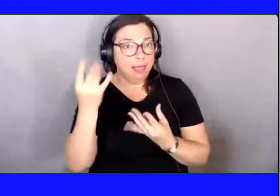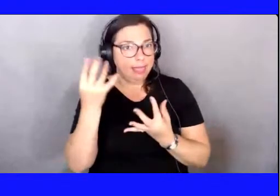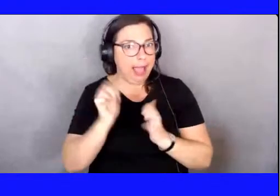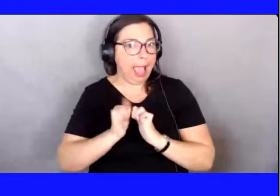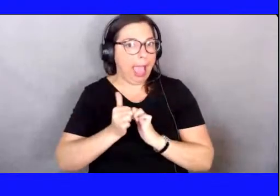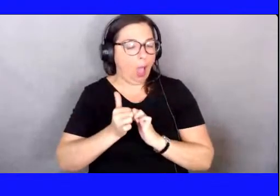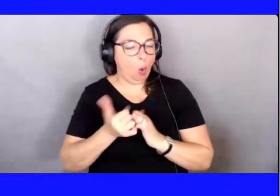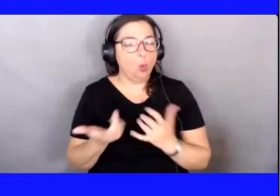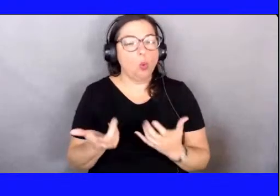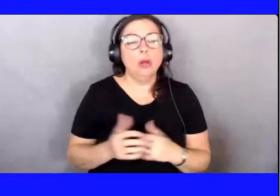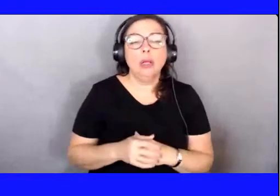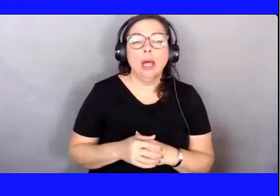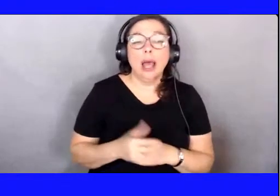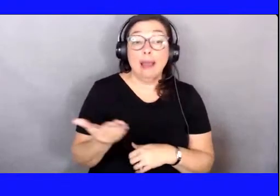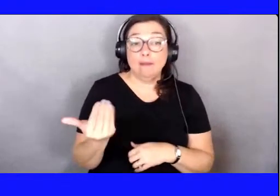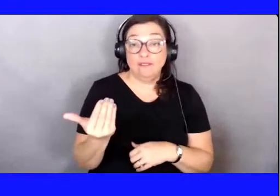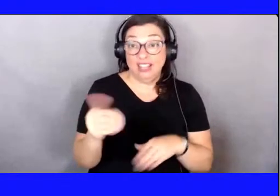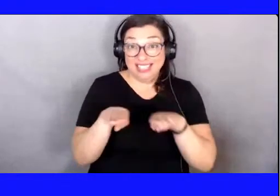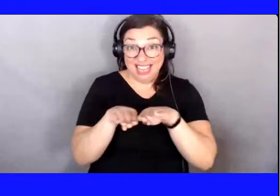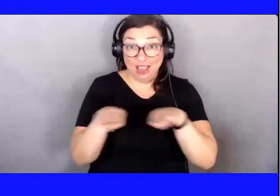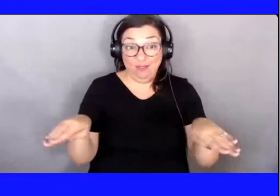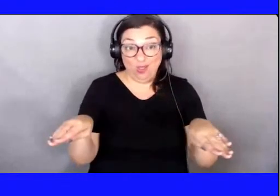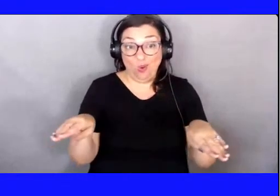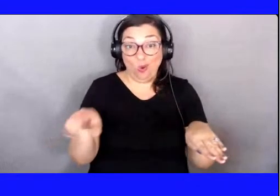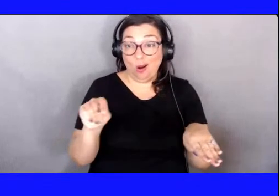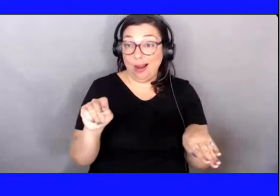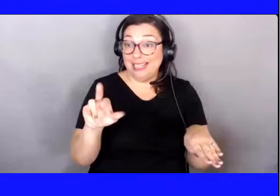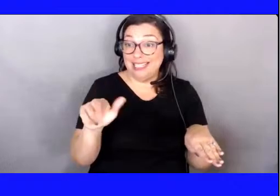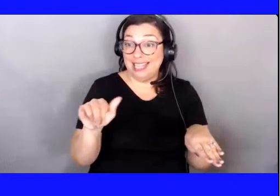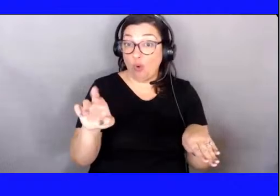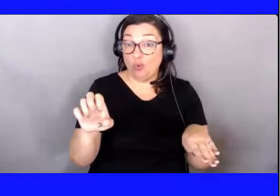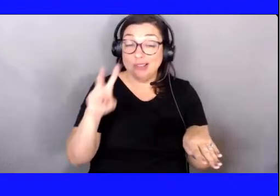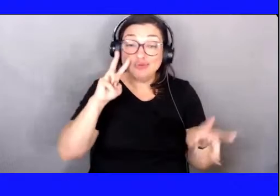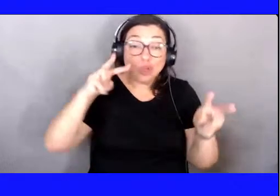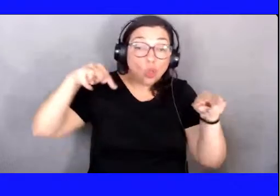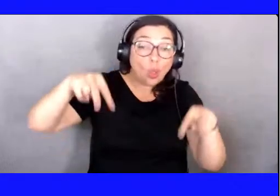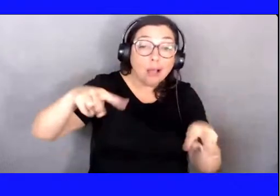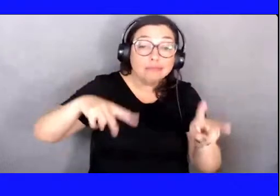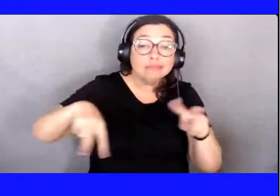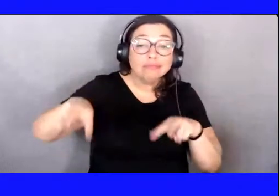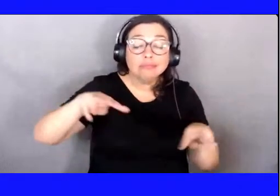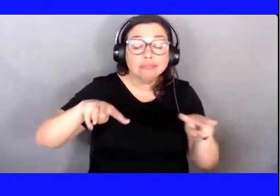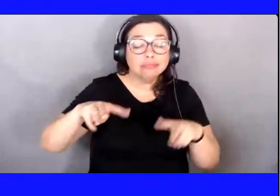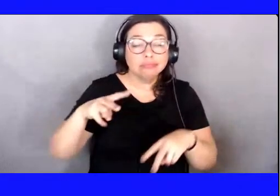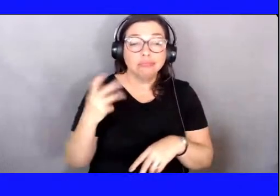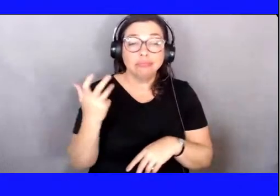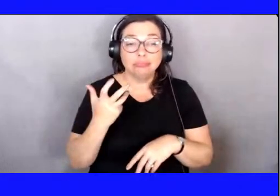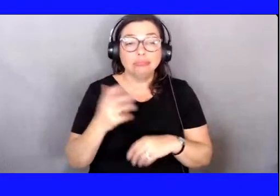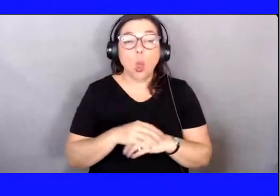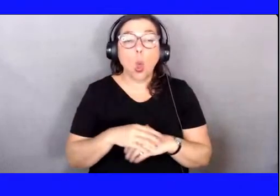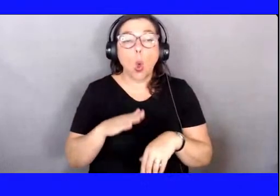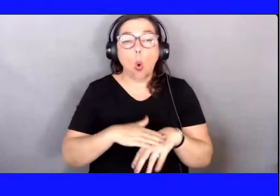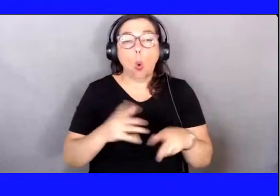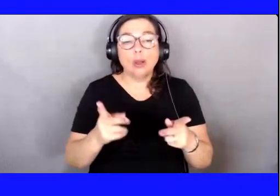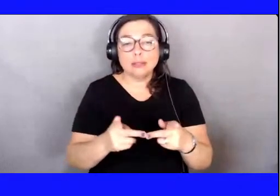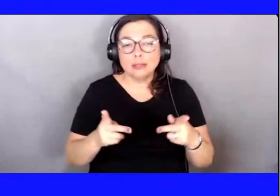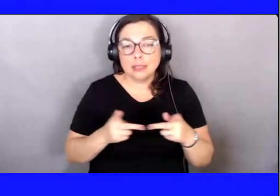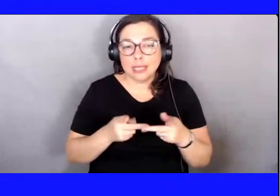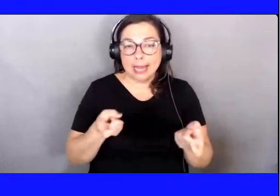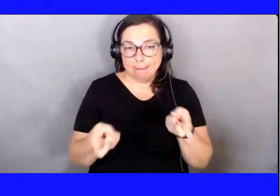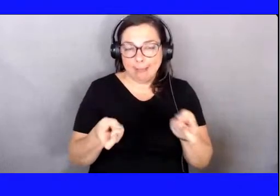There'll be a 15th floor terrace, which we're excited about because they're incredible views of the city. We're going to have on-site management office